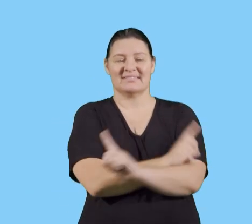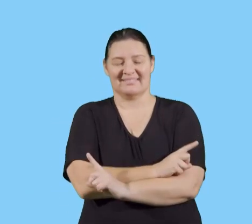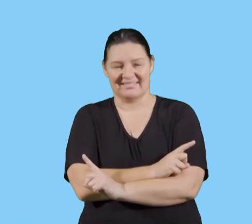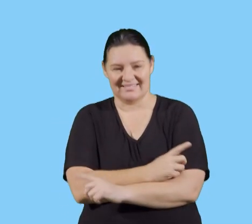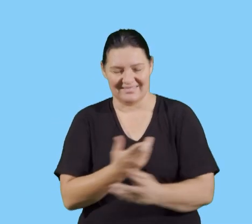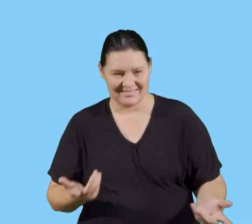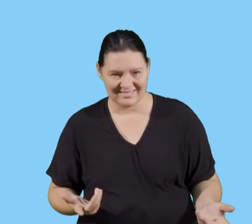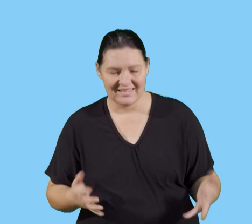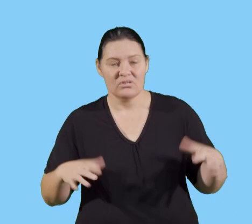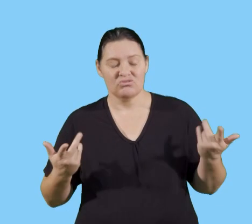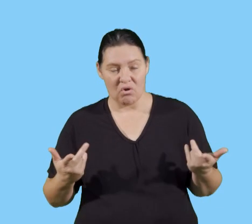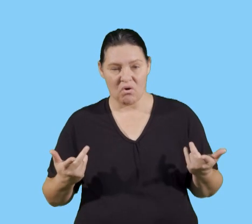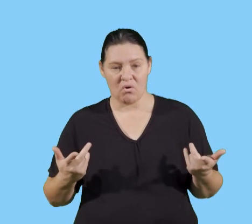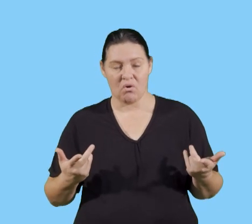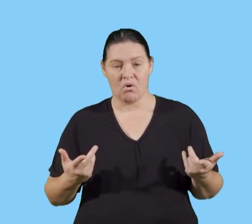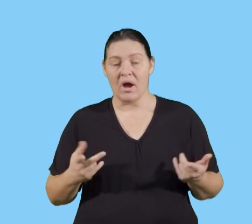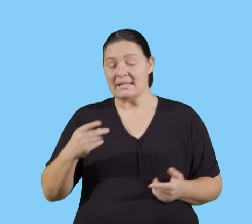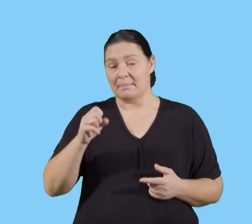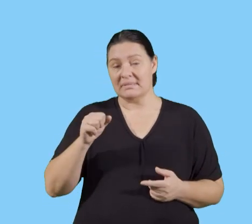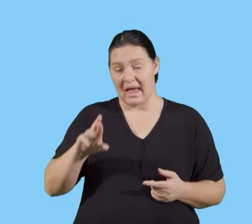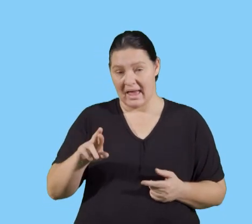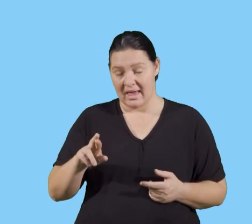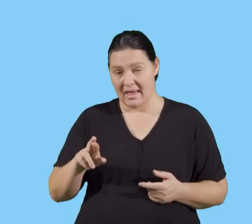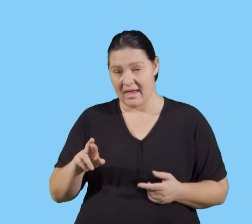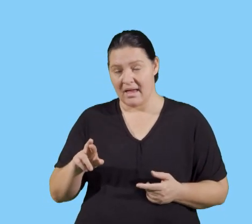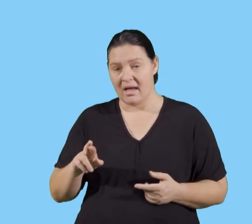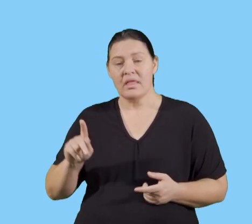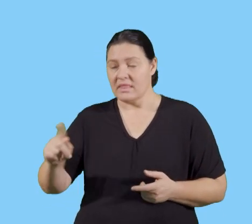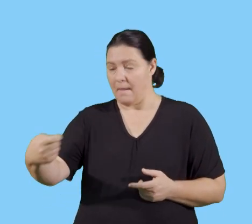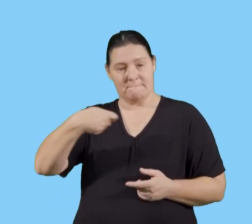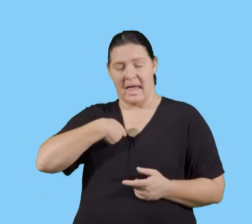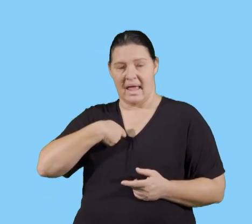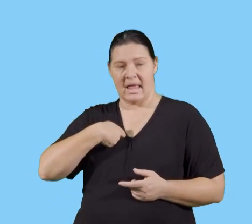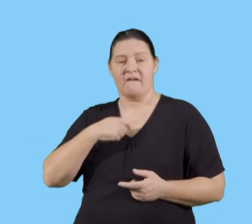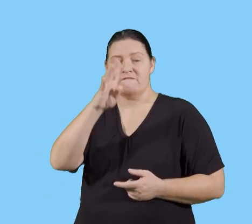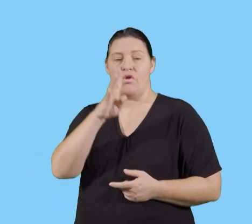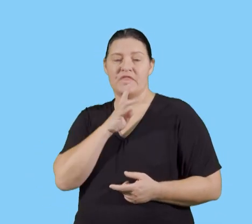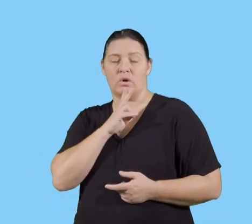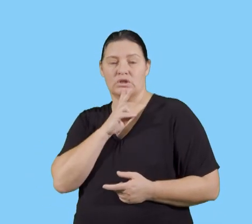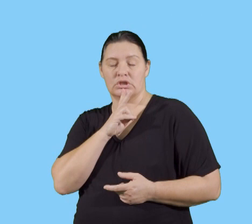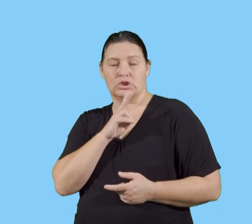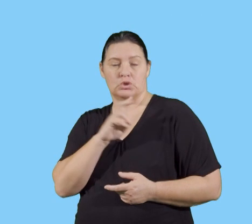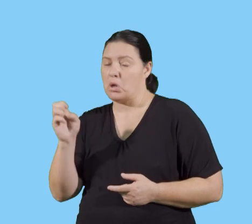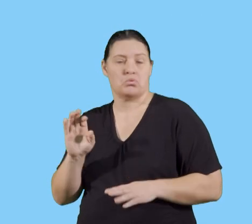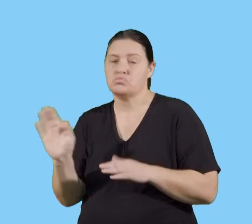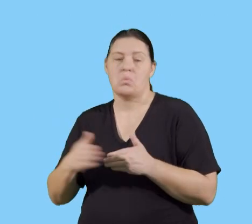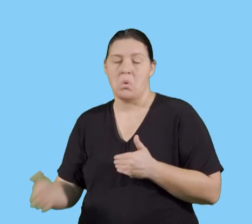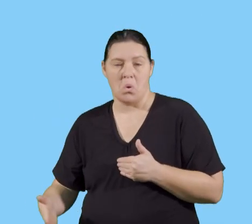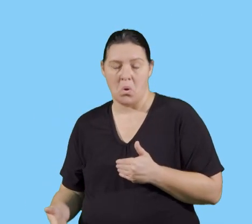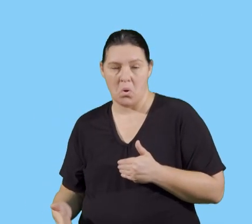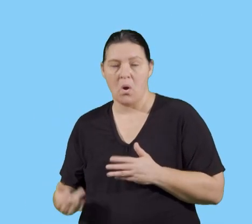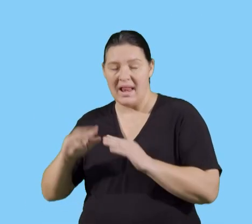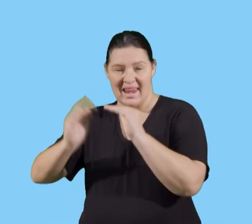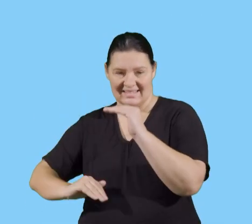have decreased our debtors. They don't owe us 4,200 anymore, and we have decreased our